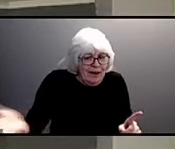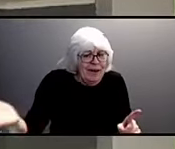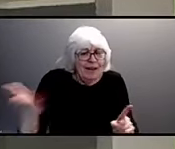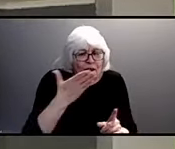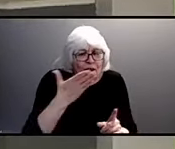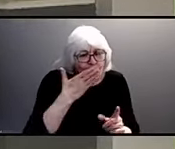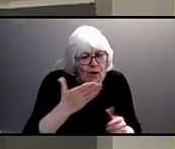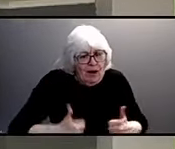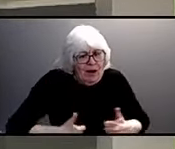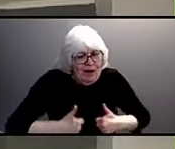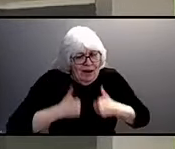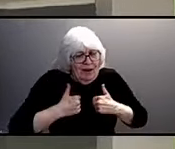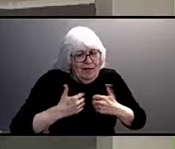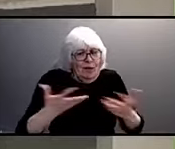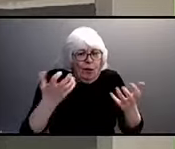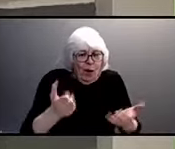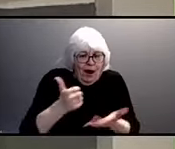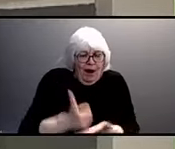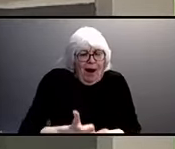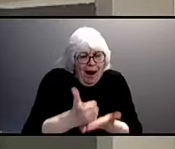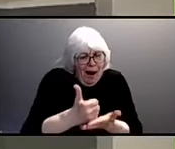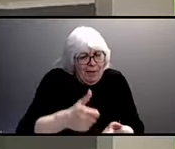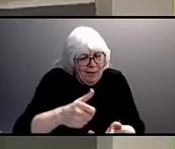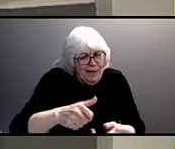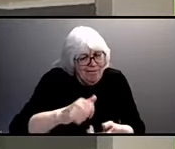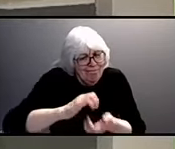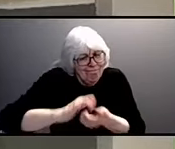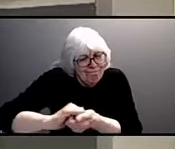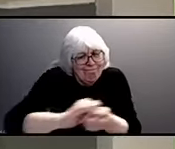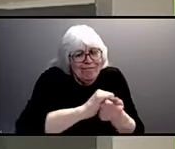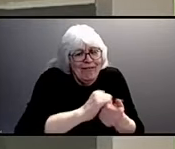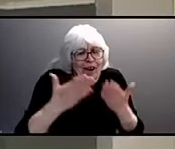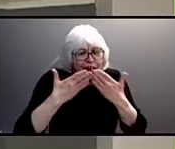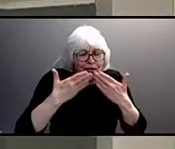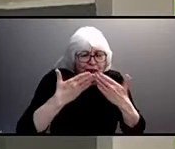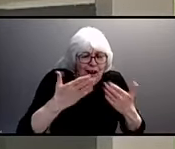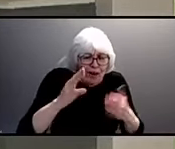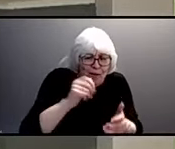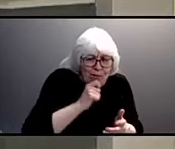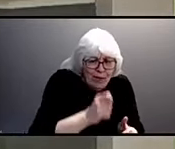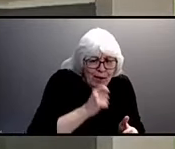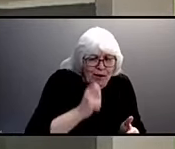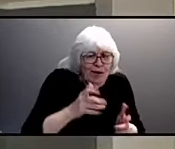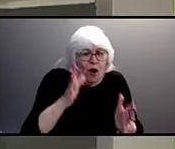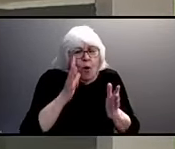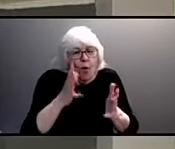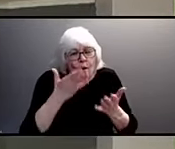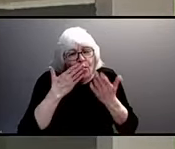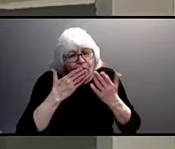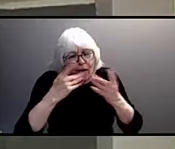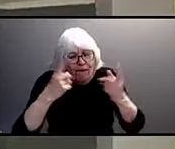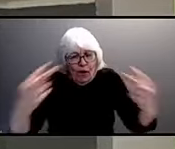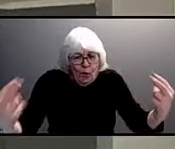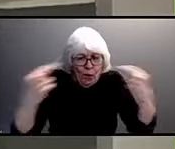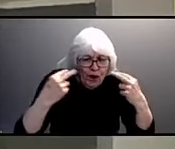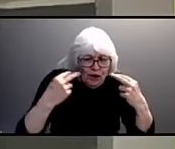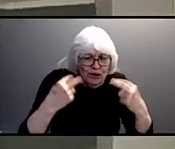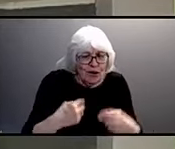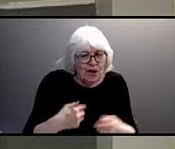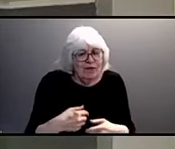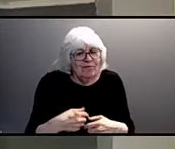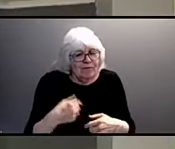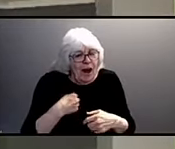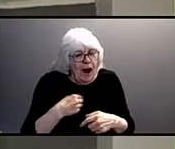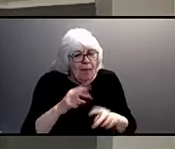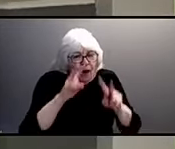difference. I want to thank everybody here. I want to thank the media. I want to thank those who may be watching. And we look forward to continuing this conversation as the